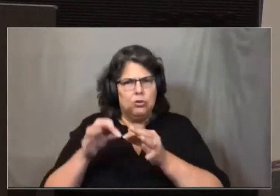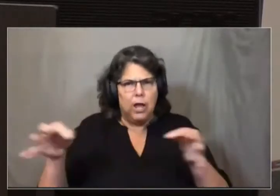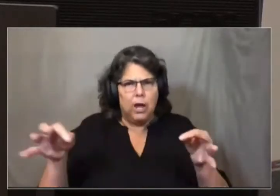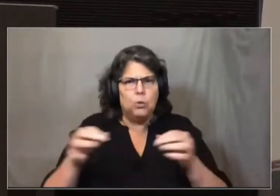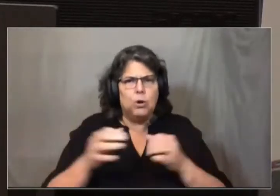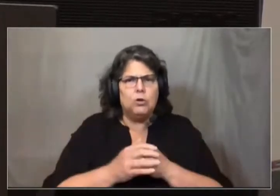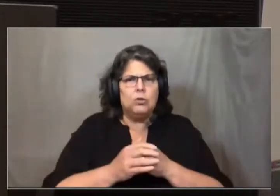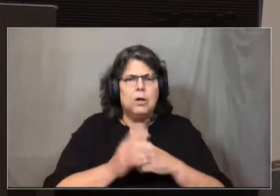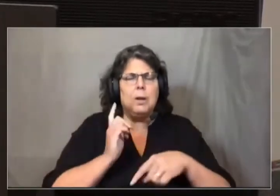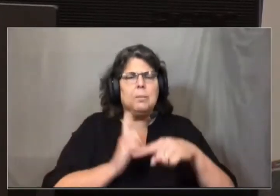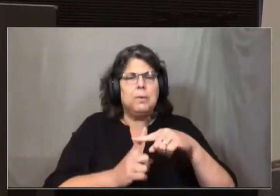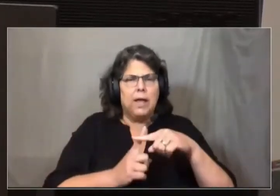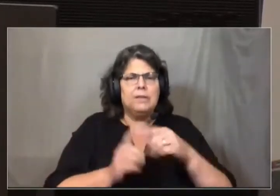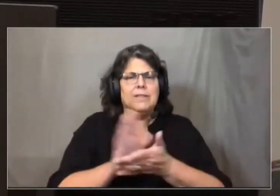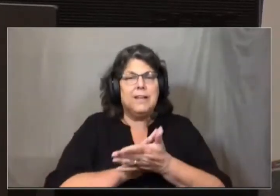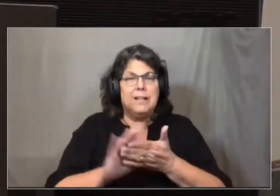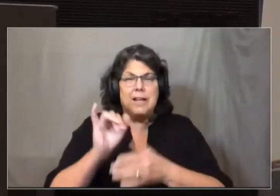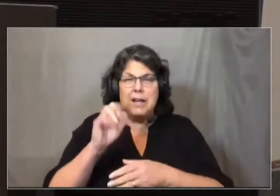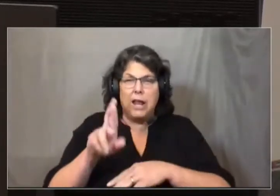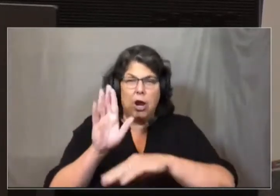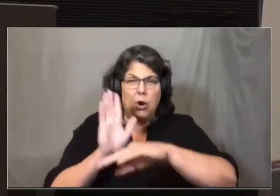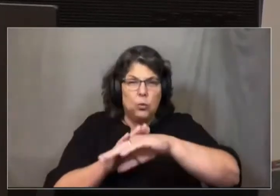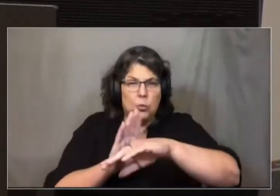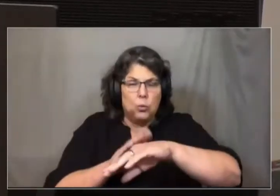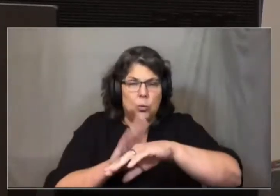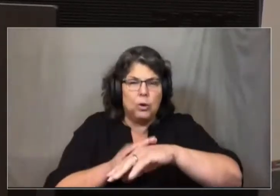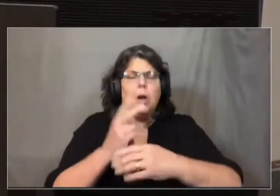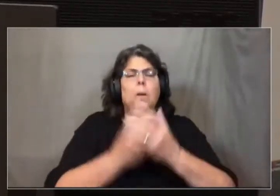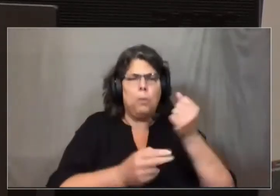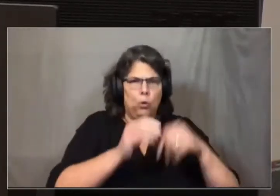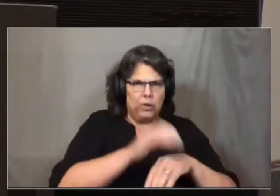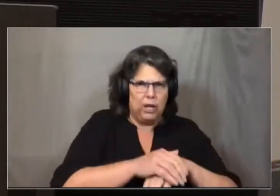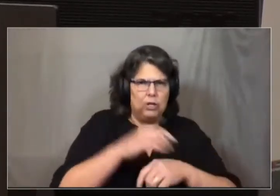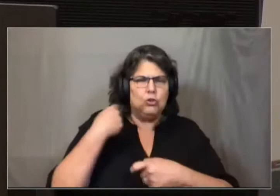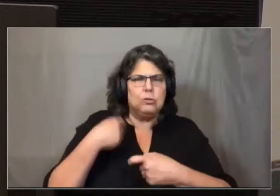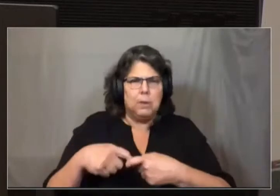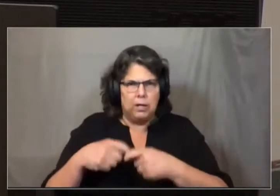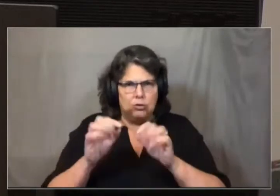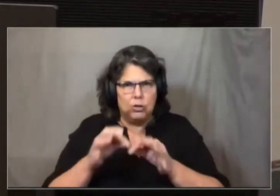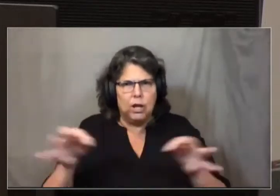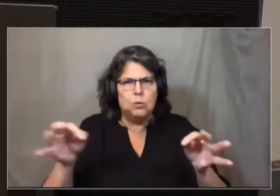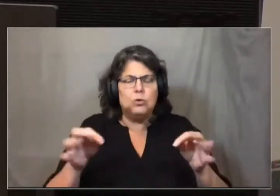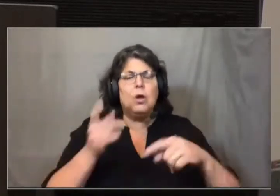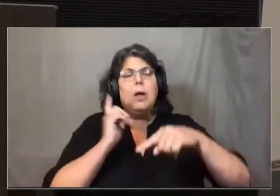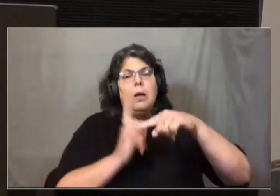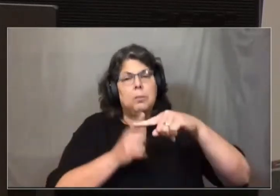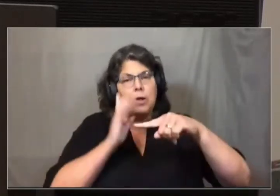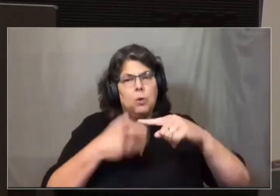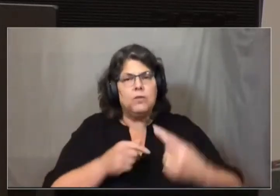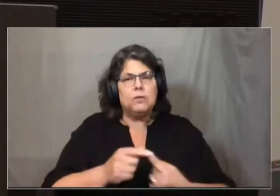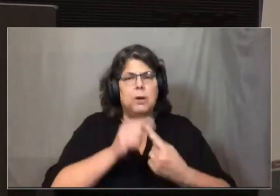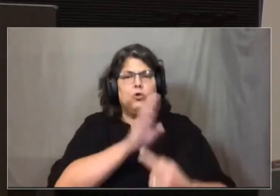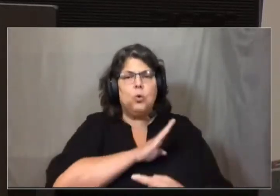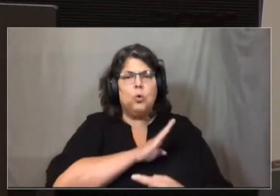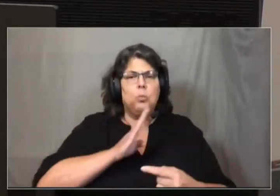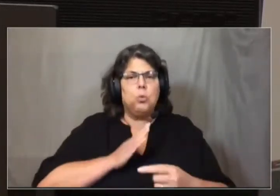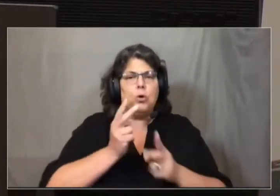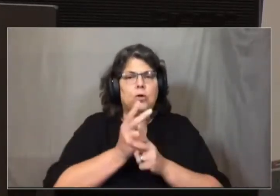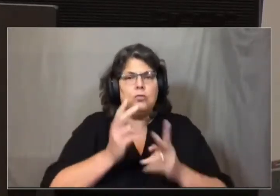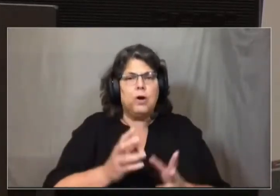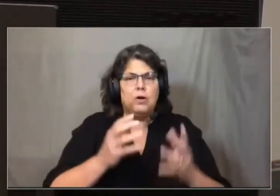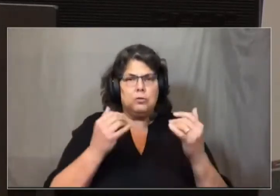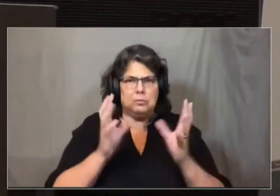clean air advisory notice in English and Spanish. And remember, we will have a special Board of Supervisors meeting today at 5